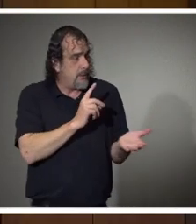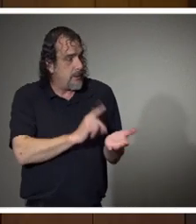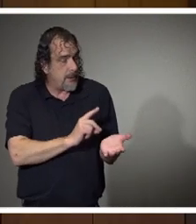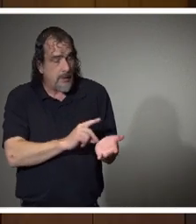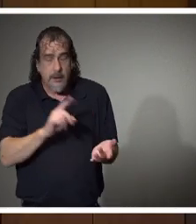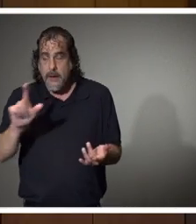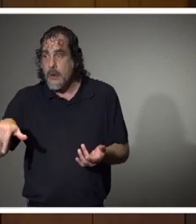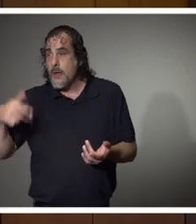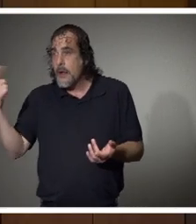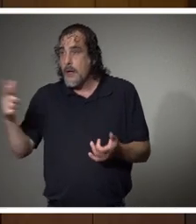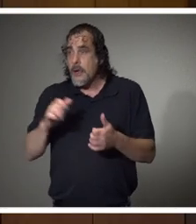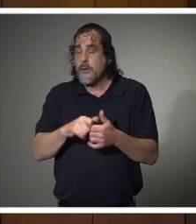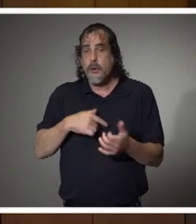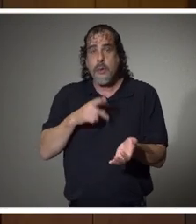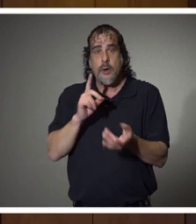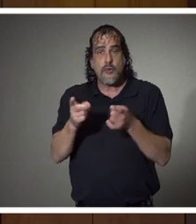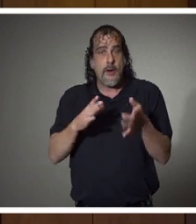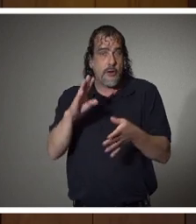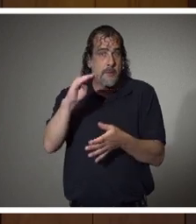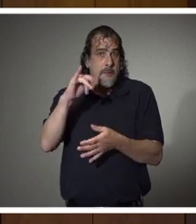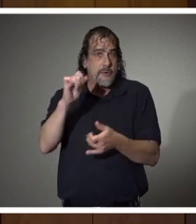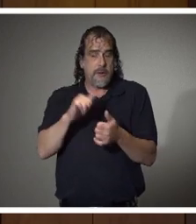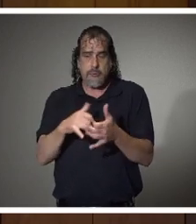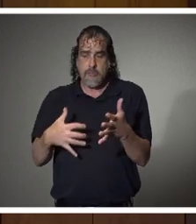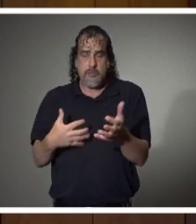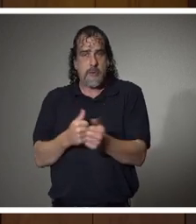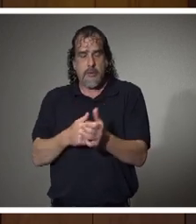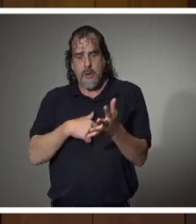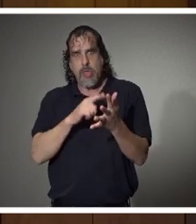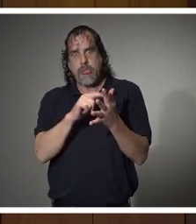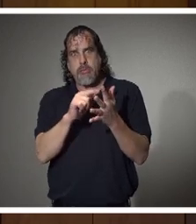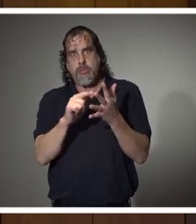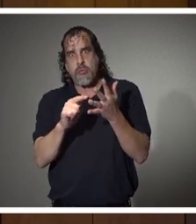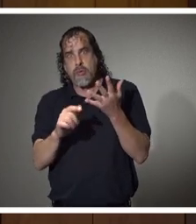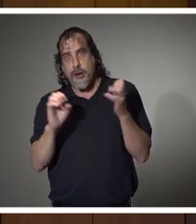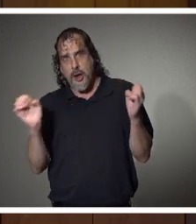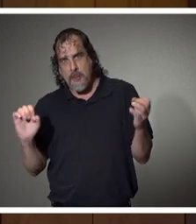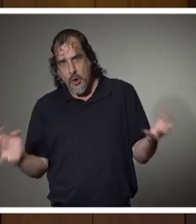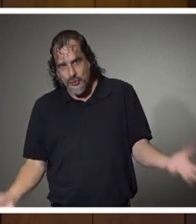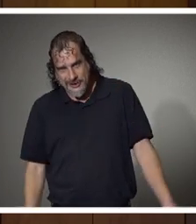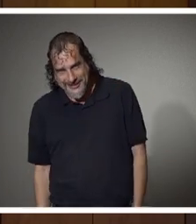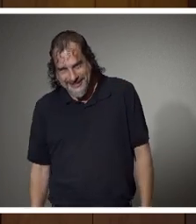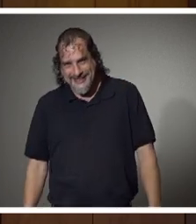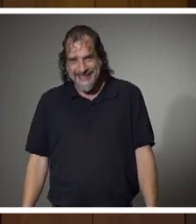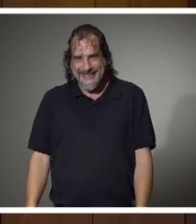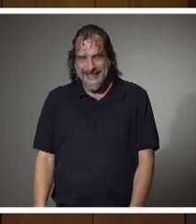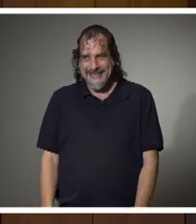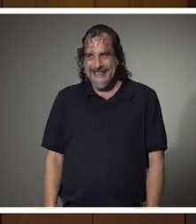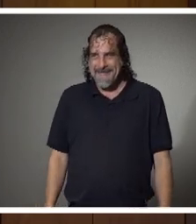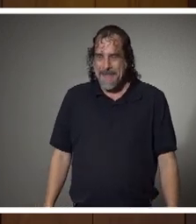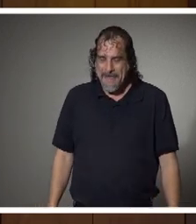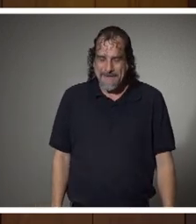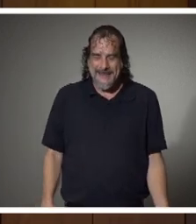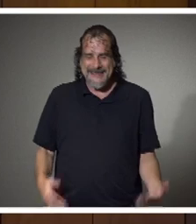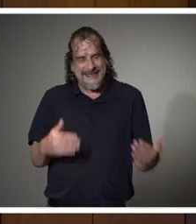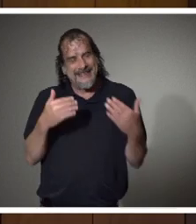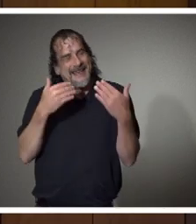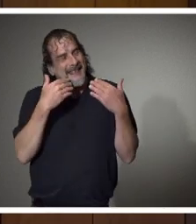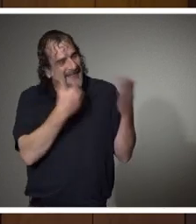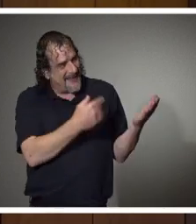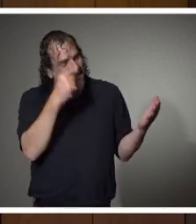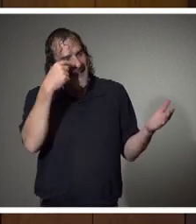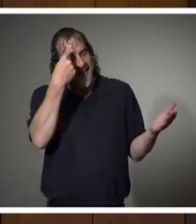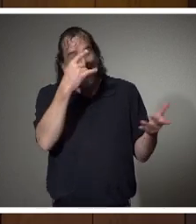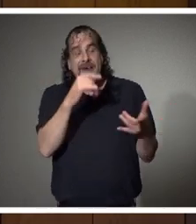it over to Director Michelle to give us an update on the many emergency declarations that exist in Mississippi right now. Thank you, Governor. Yes, sir.